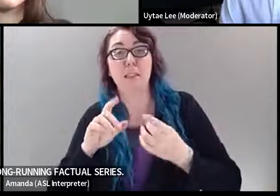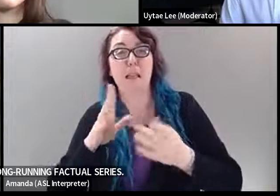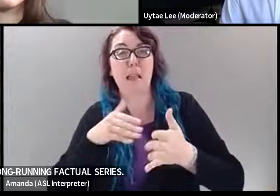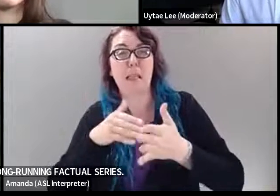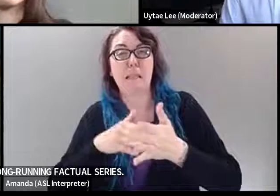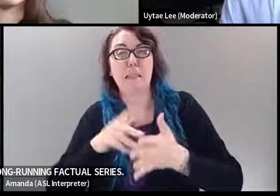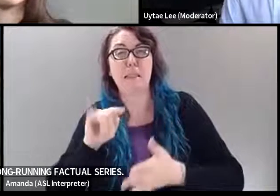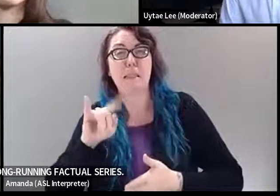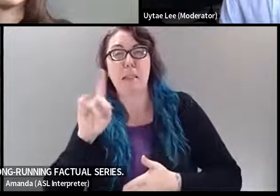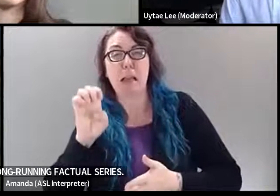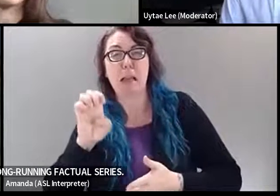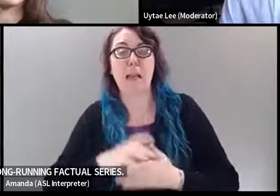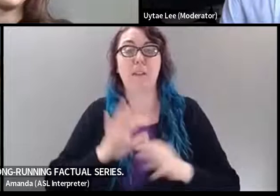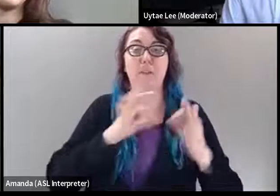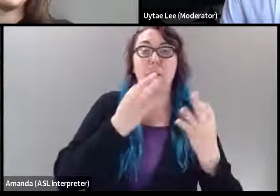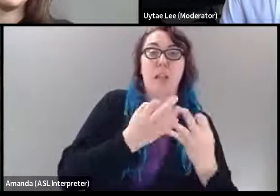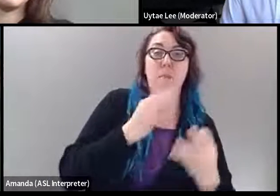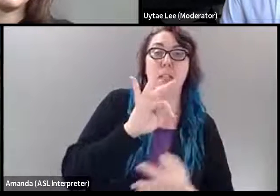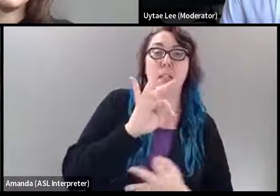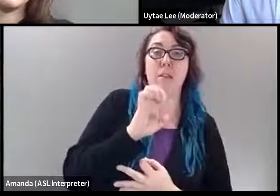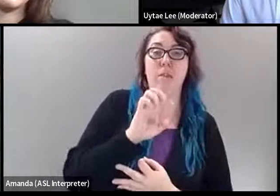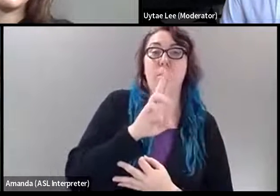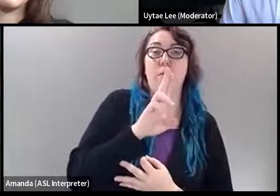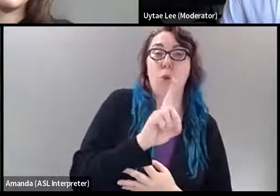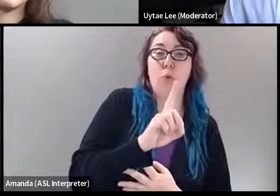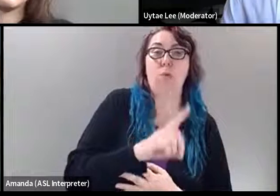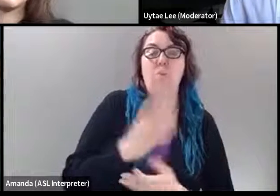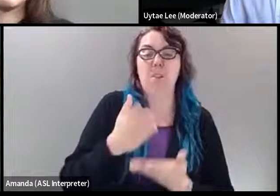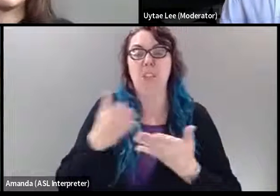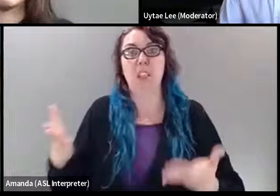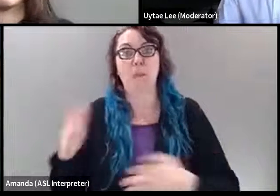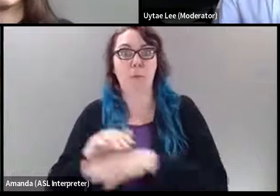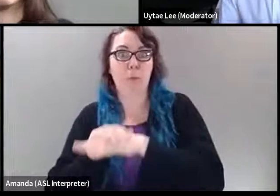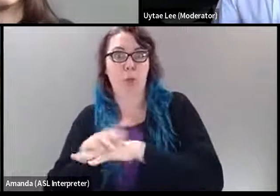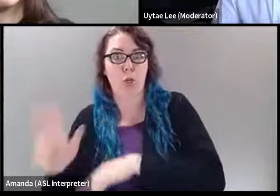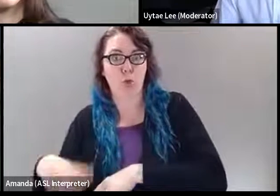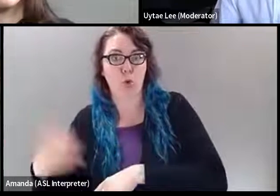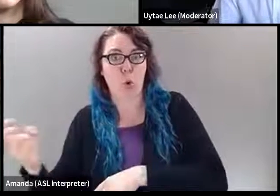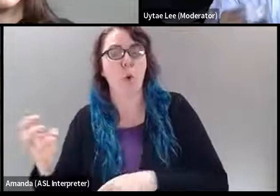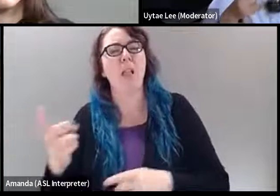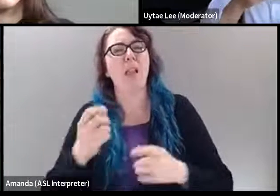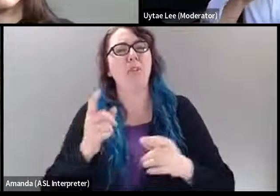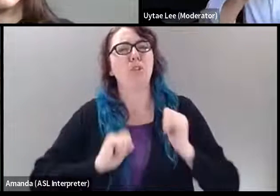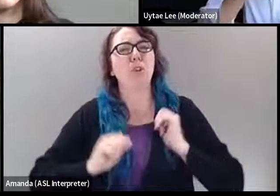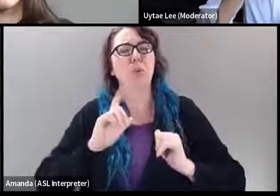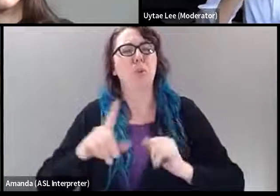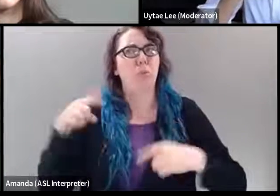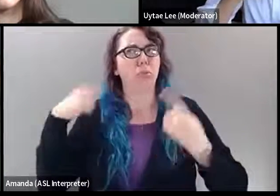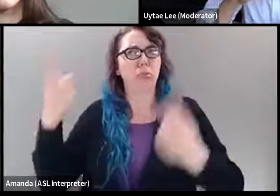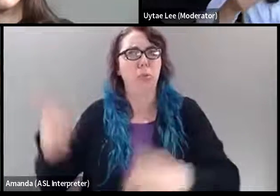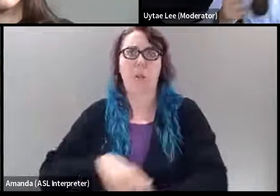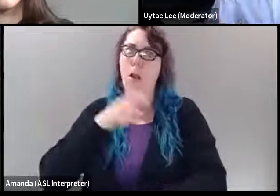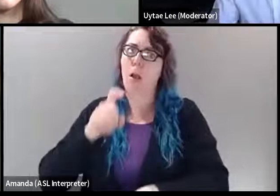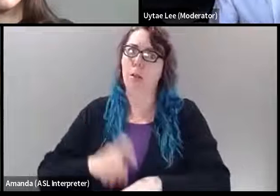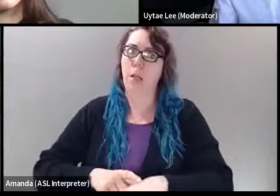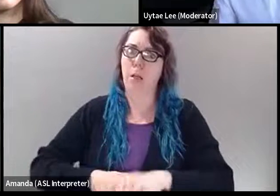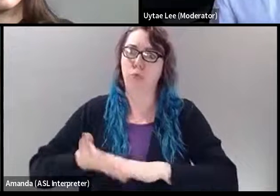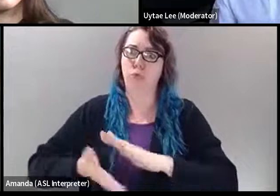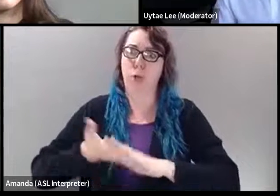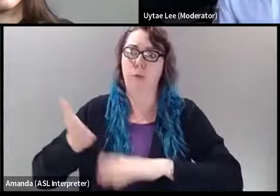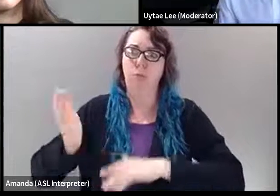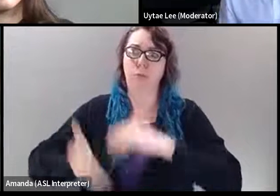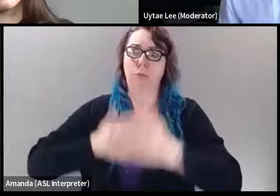Feud, Stuff the British Stole. And I also work very closely with my documentary colleagues, and I'm happy to answer those questions as